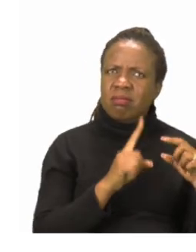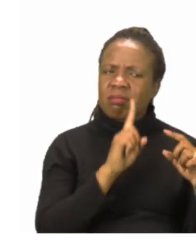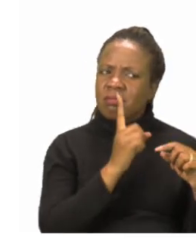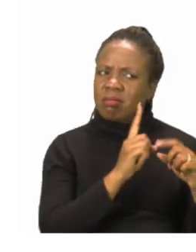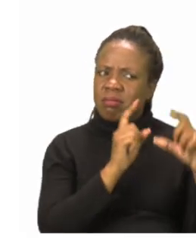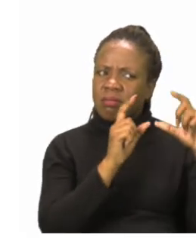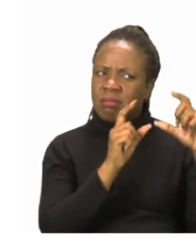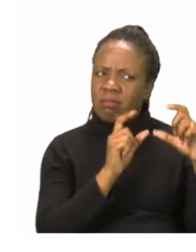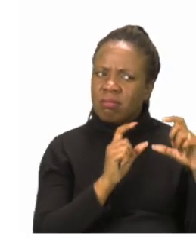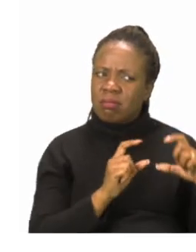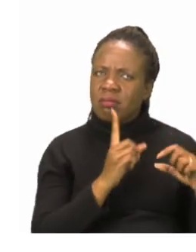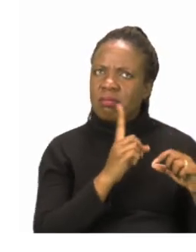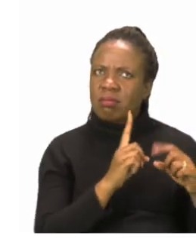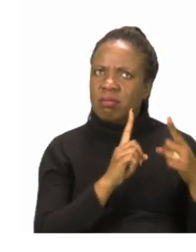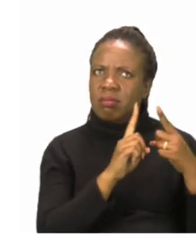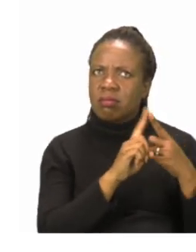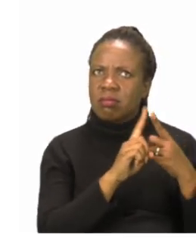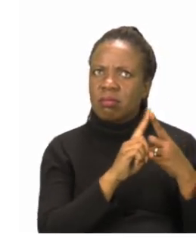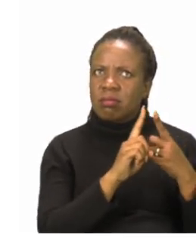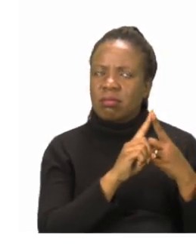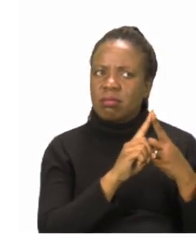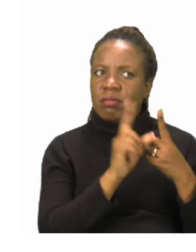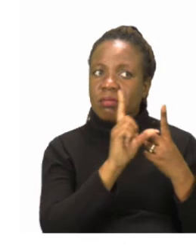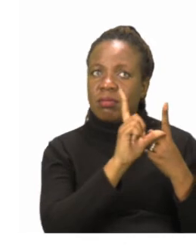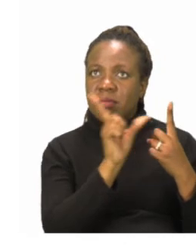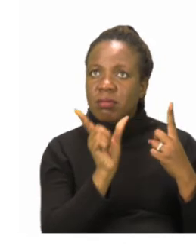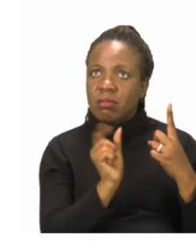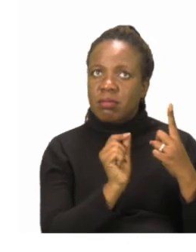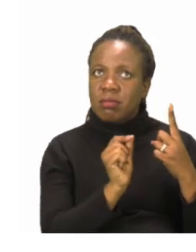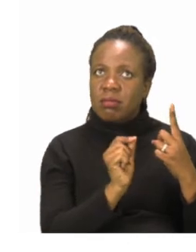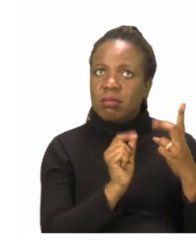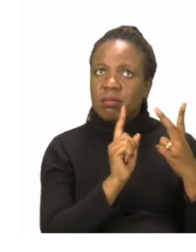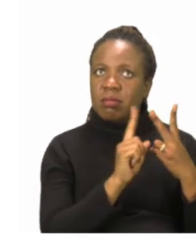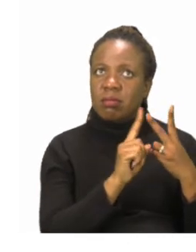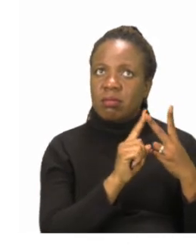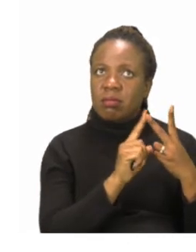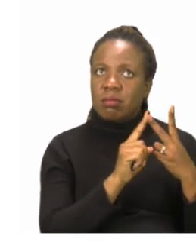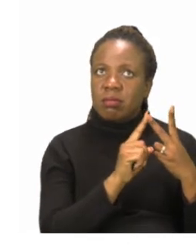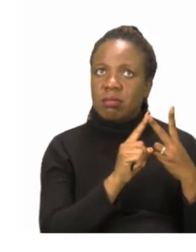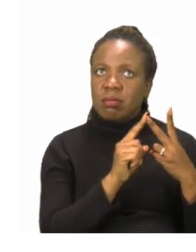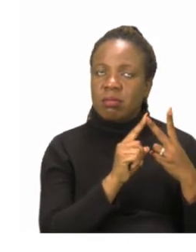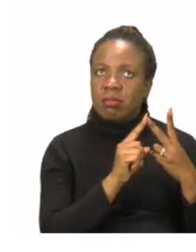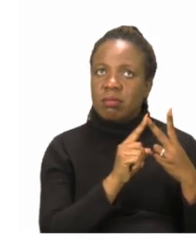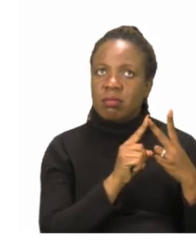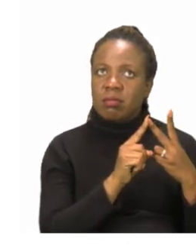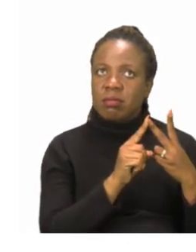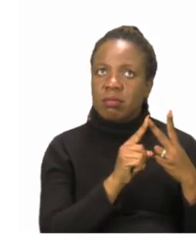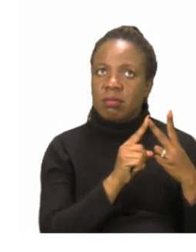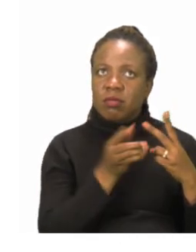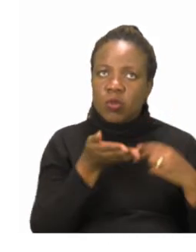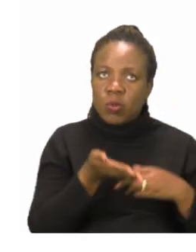The first one is a picture of a leaf, right? Then we have a picture of a